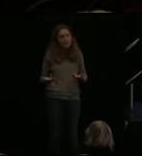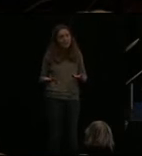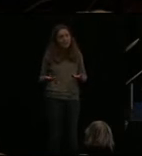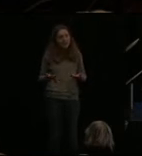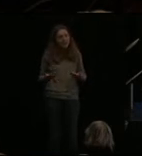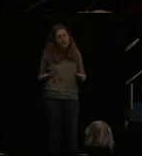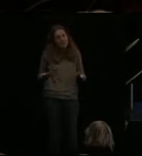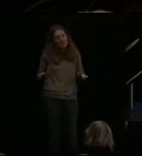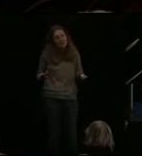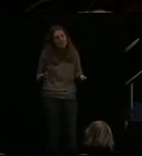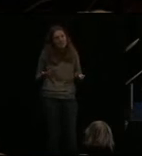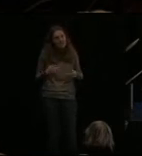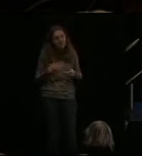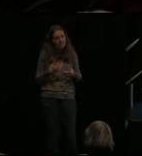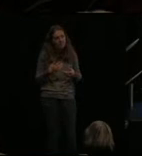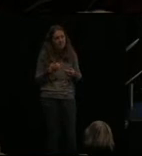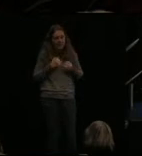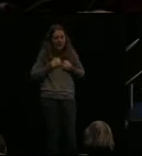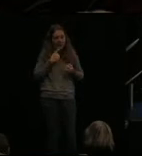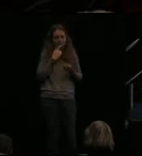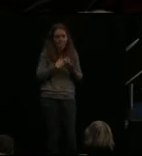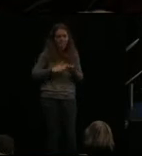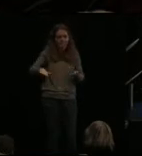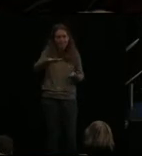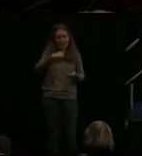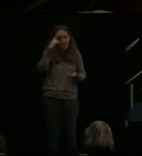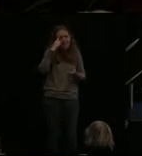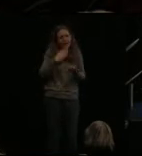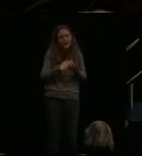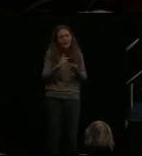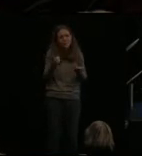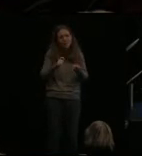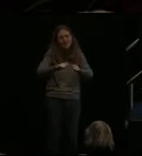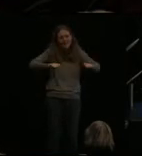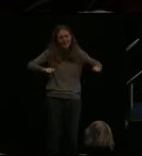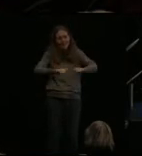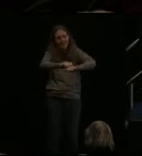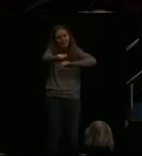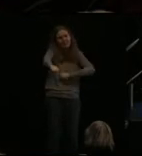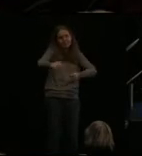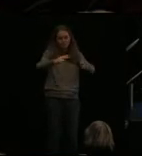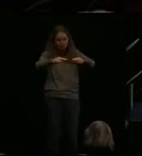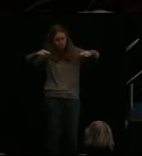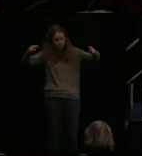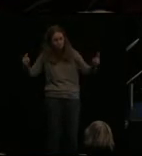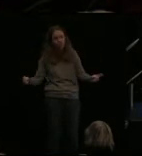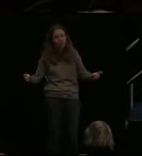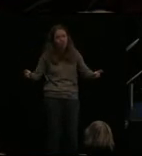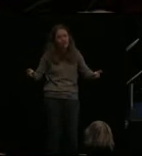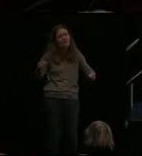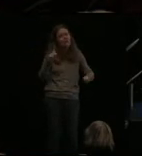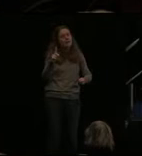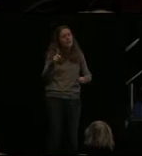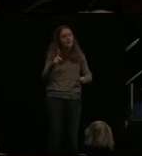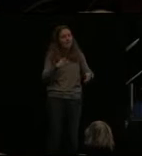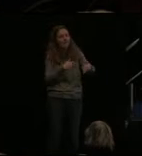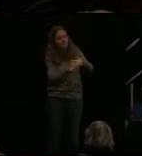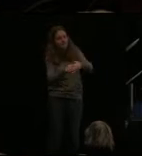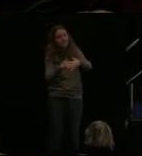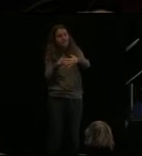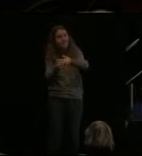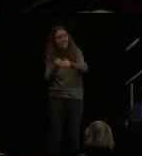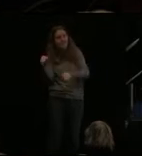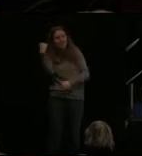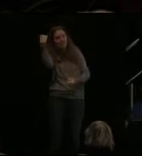if you like, a part of our promised land, we believe, is the expansion. But there are some giants in the